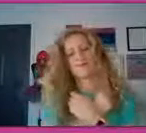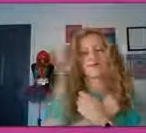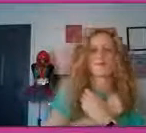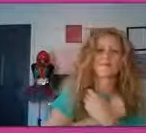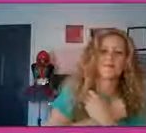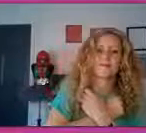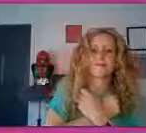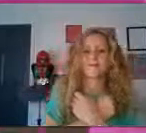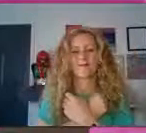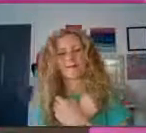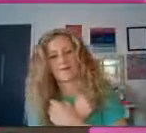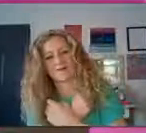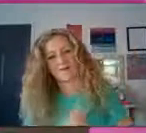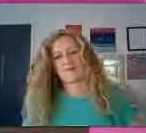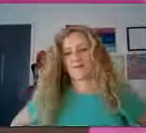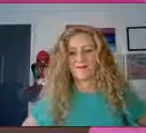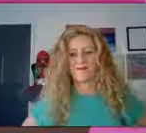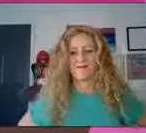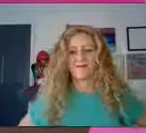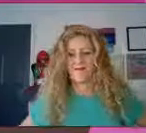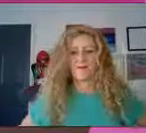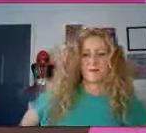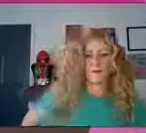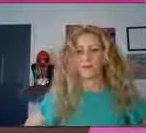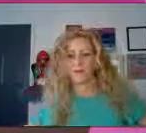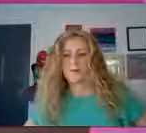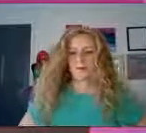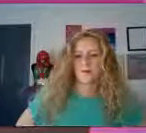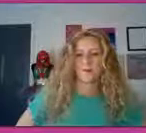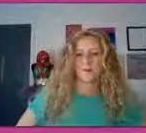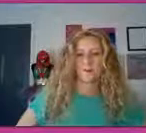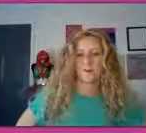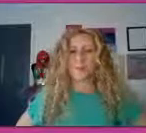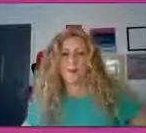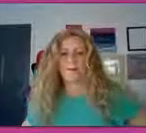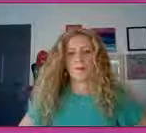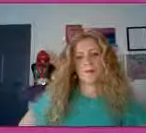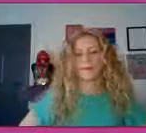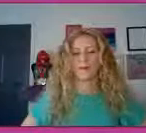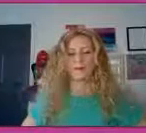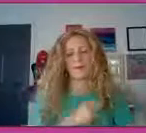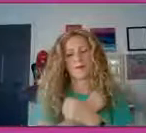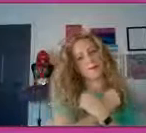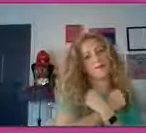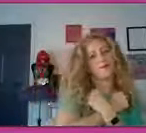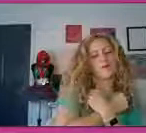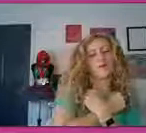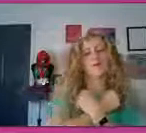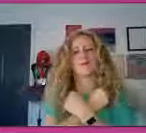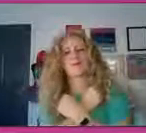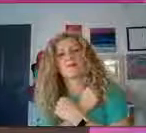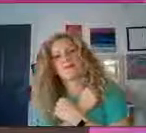you. Jump, jump, jump. Jump, jump, jump. Jumping says I love